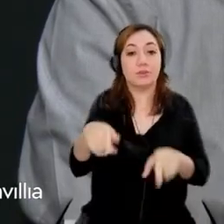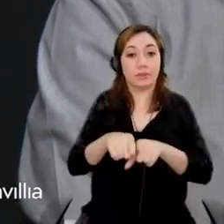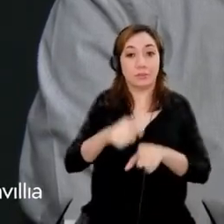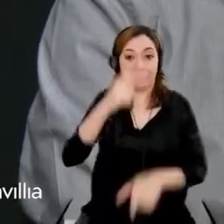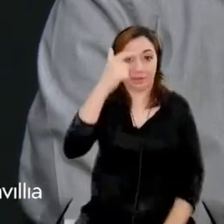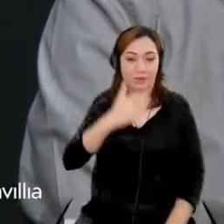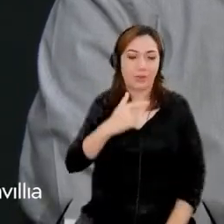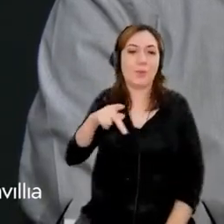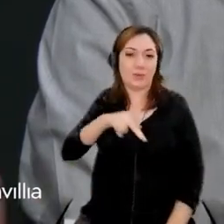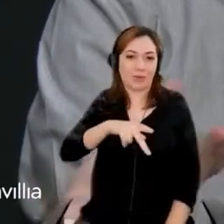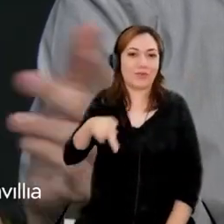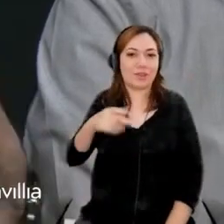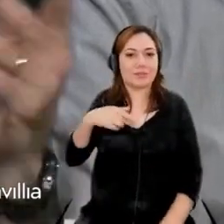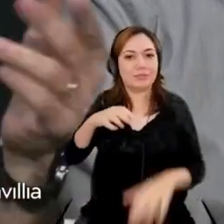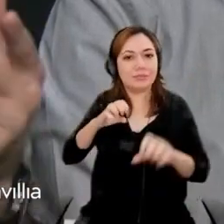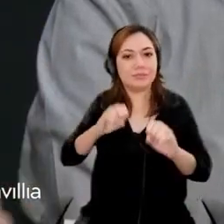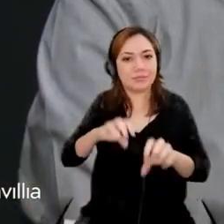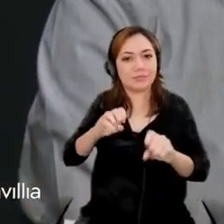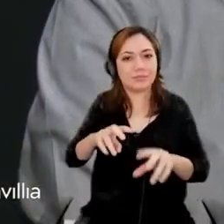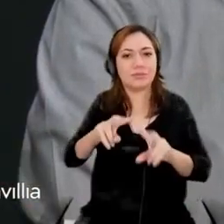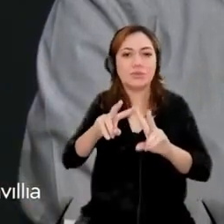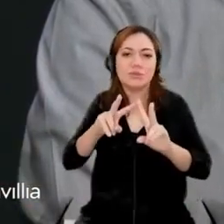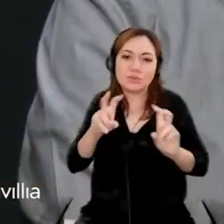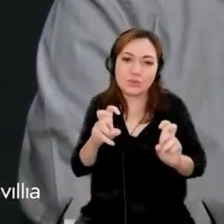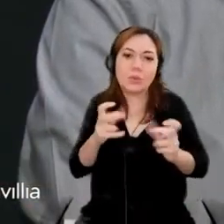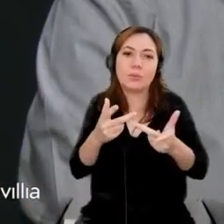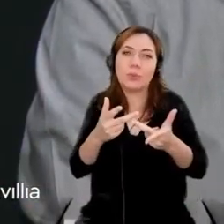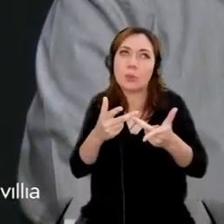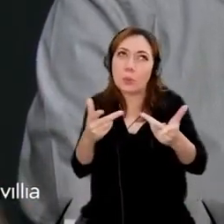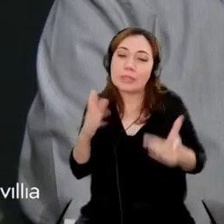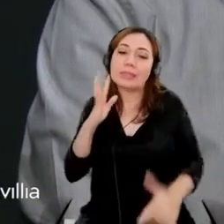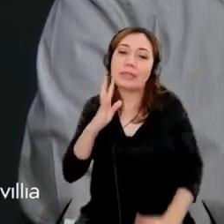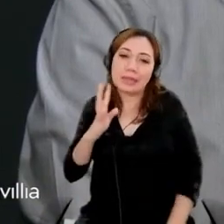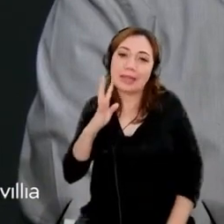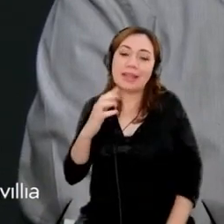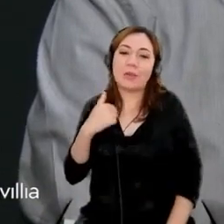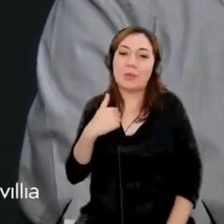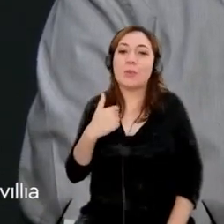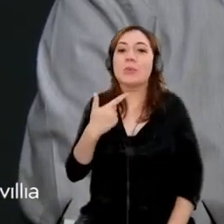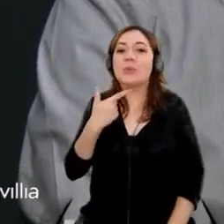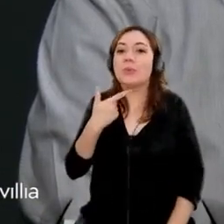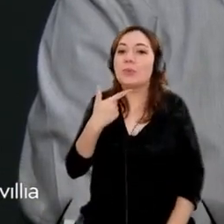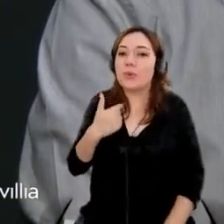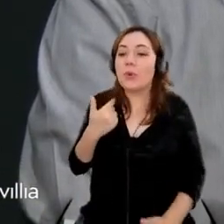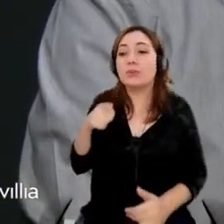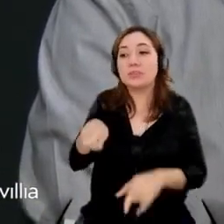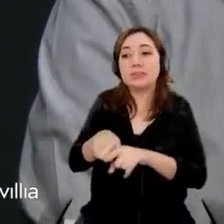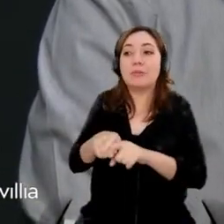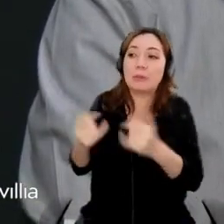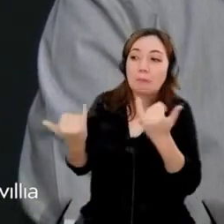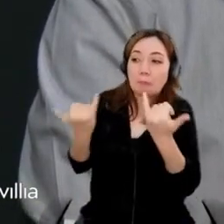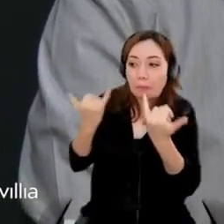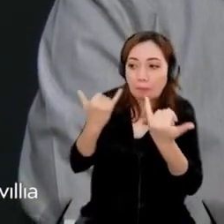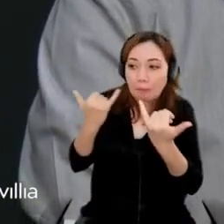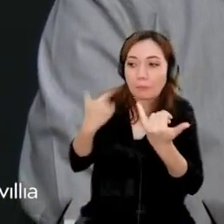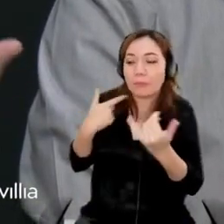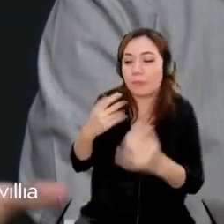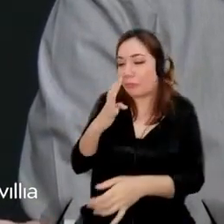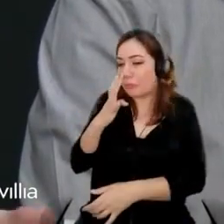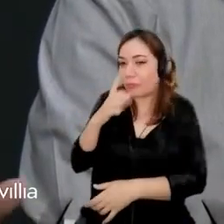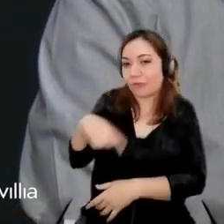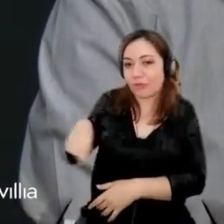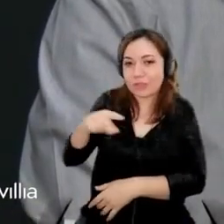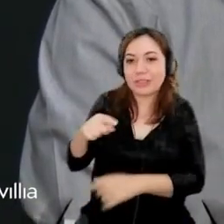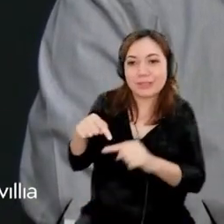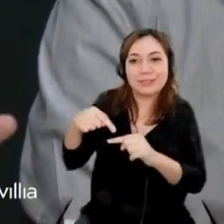some cool stuff that I'm also willing to listen from you in the following panels. But today, my